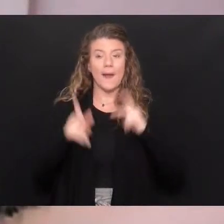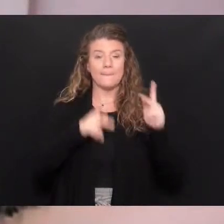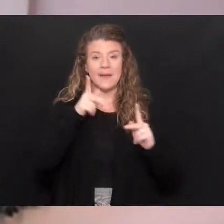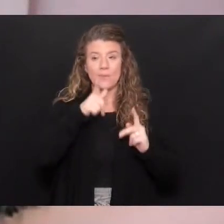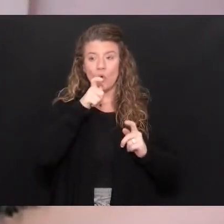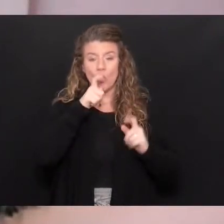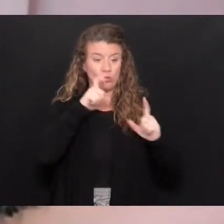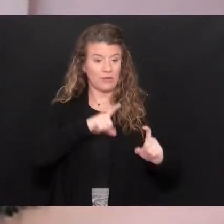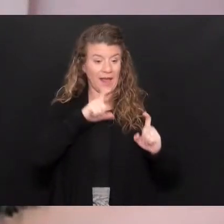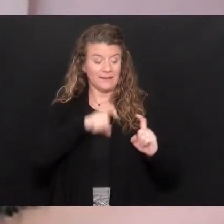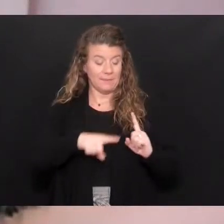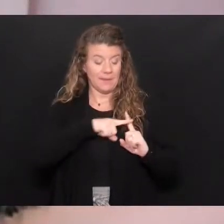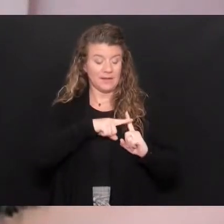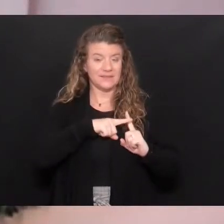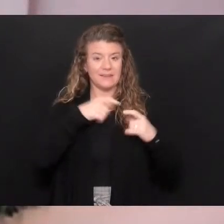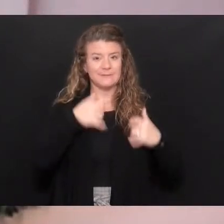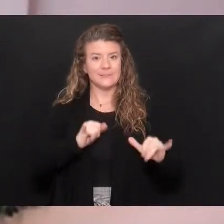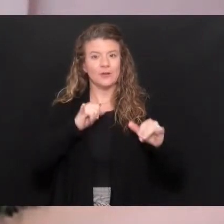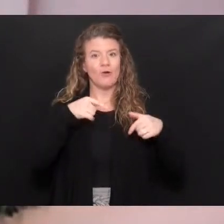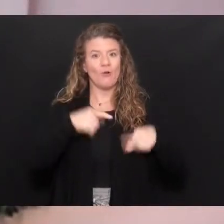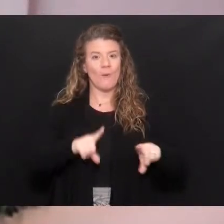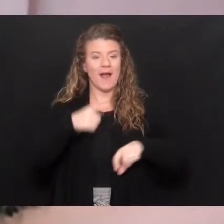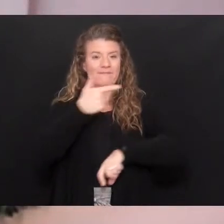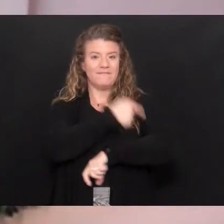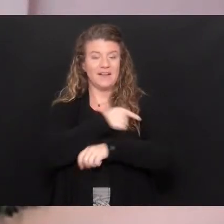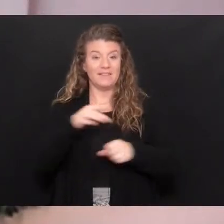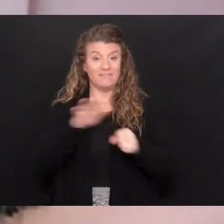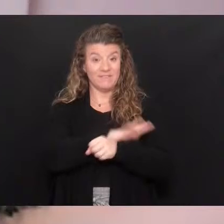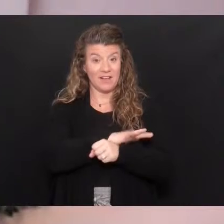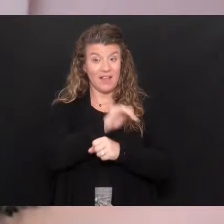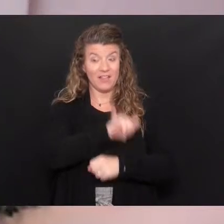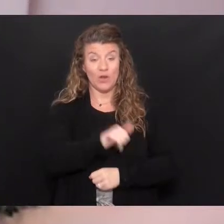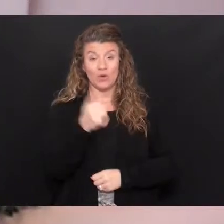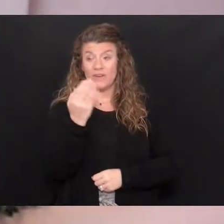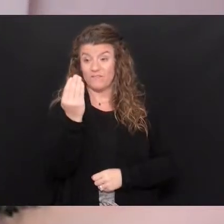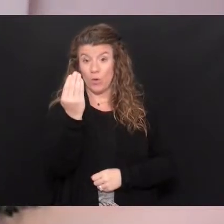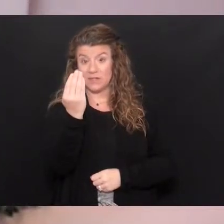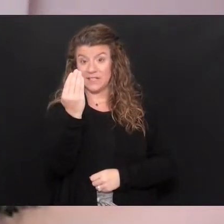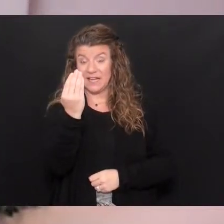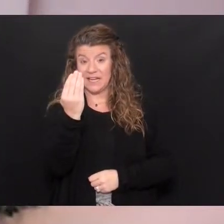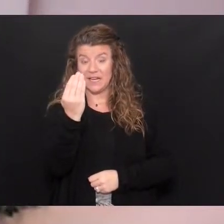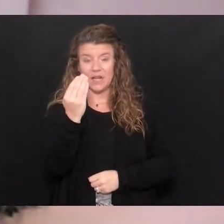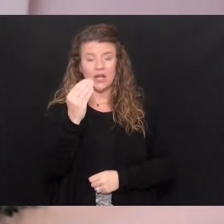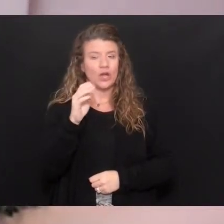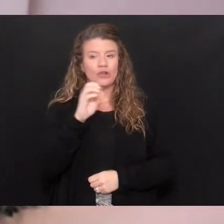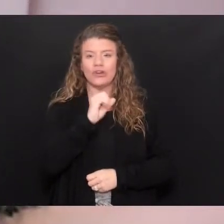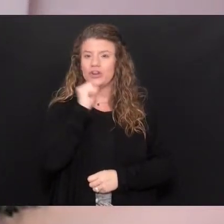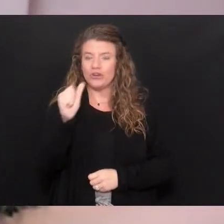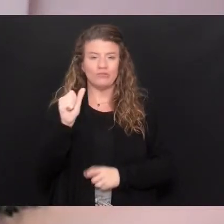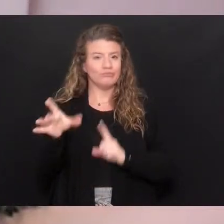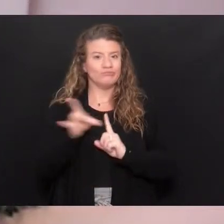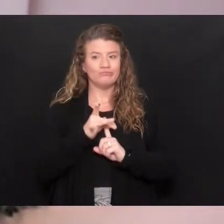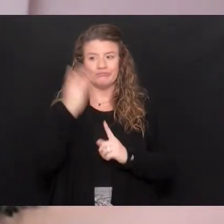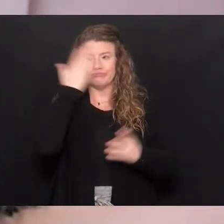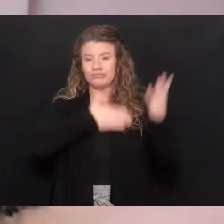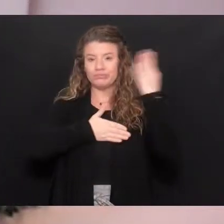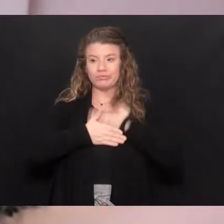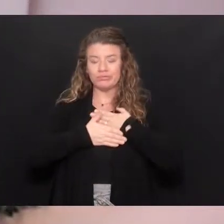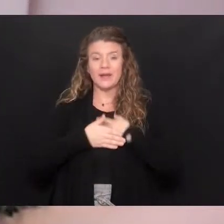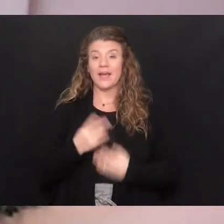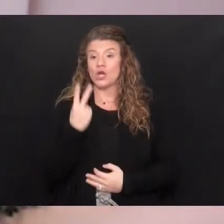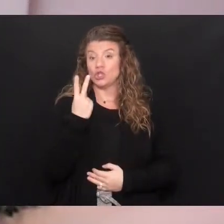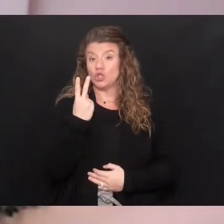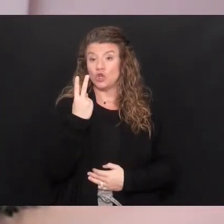despite being fully vaccinated. Of those, 14 people were asymptomatic. 2 people had to go into the hospital